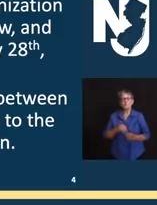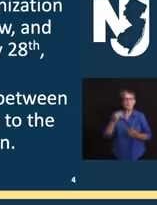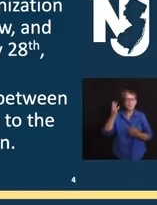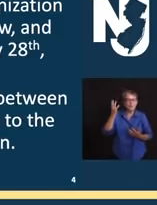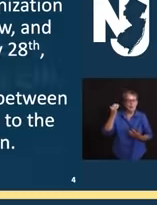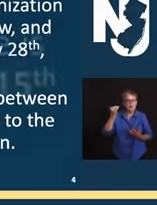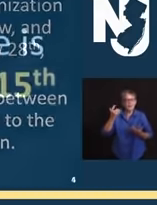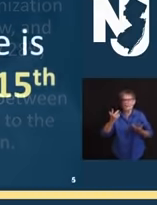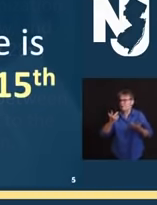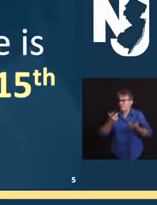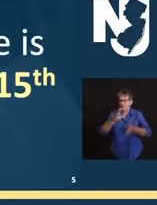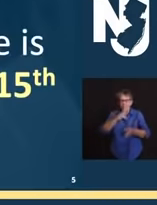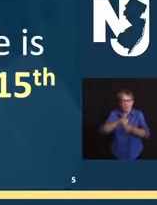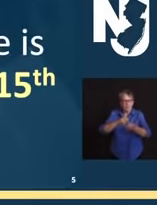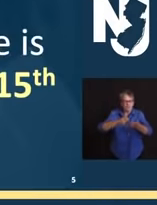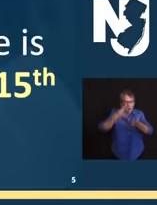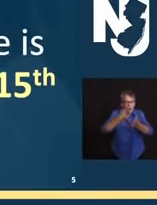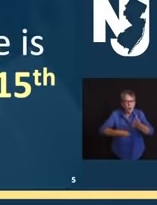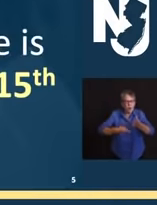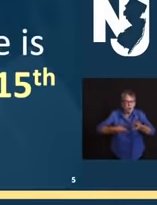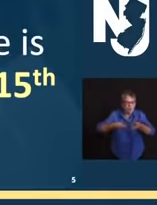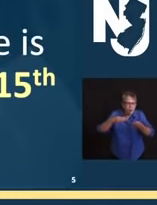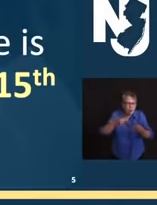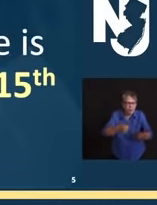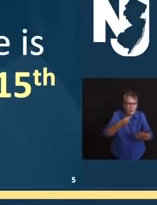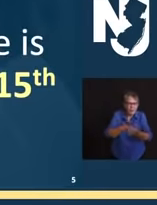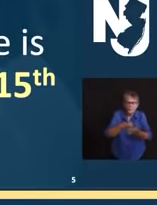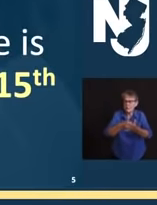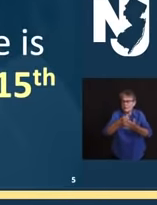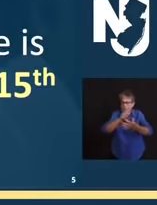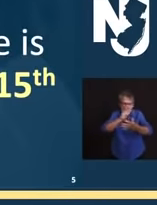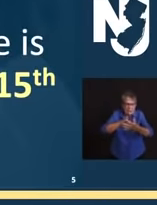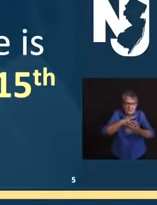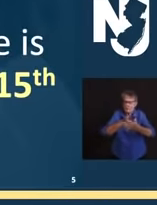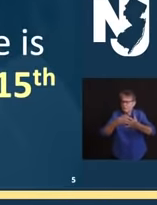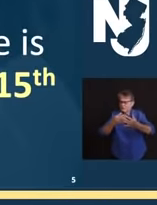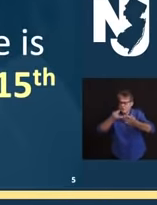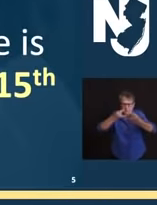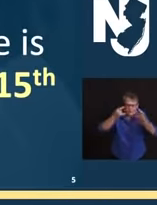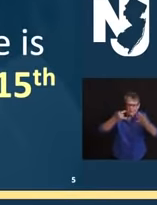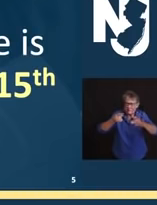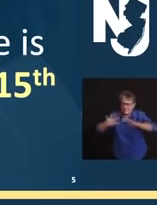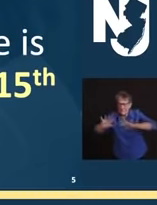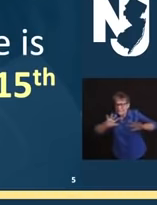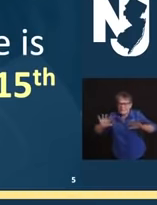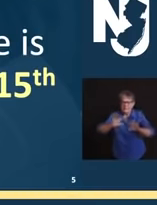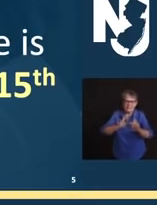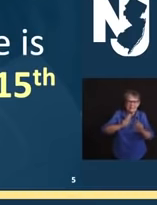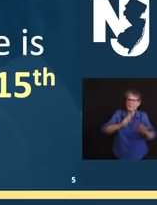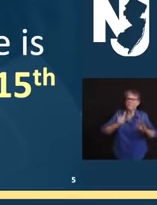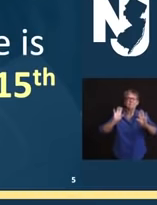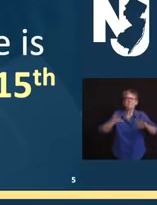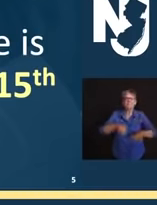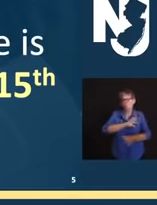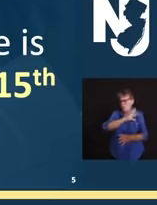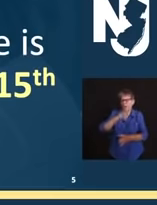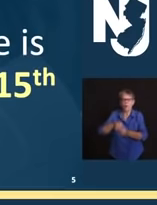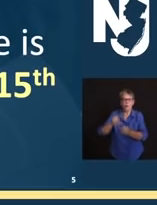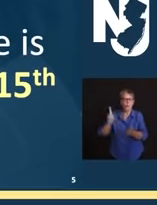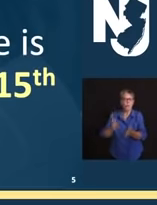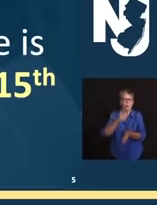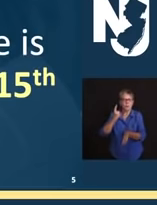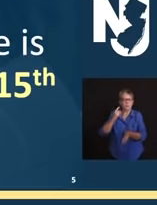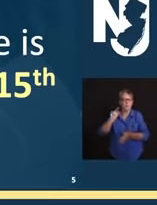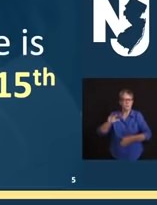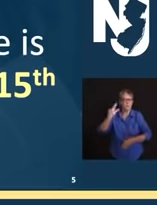Next, as a quick reminder, the state tax filing deadline is this Wednesday, Judy, July 15, the same day